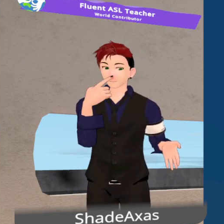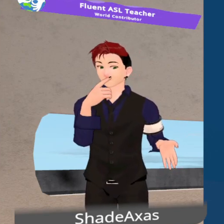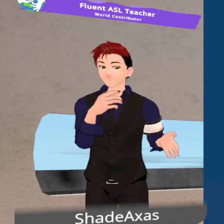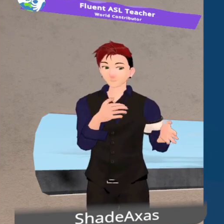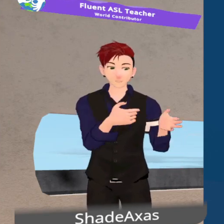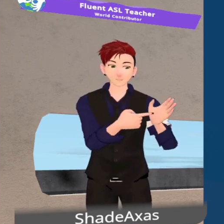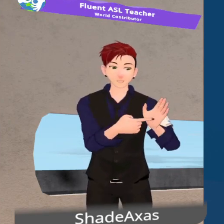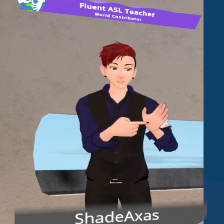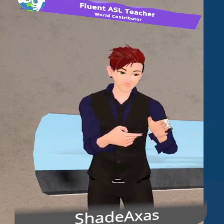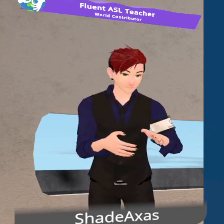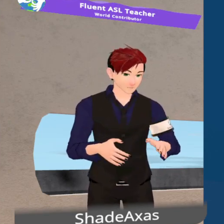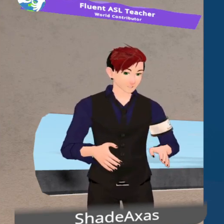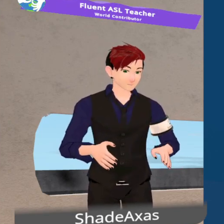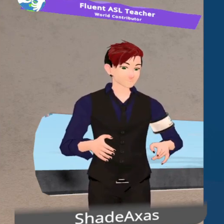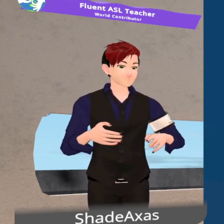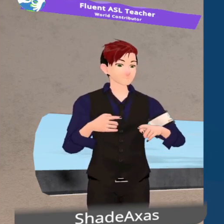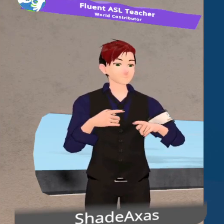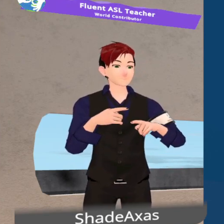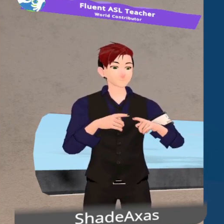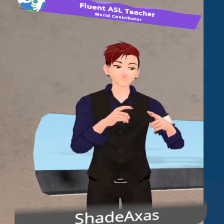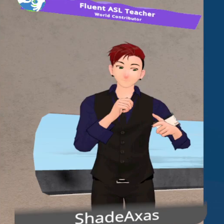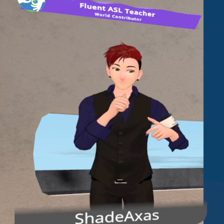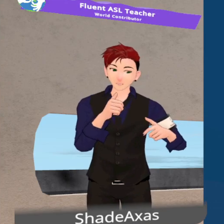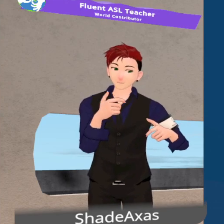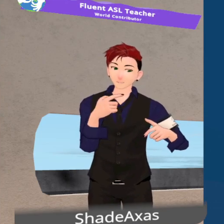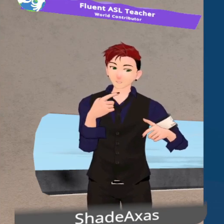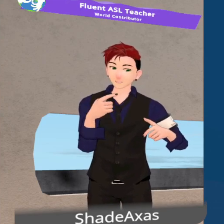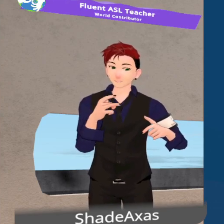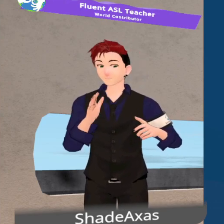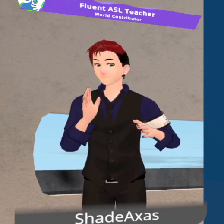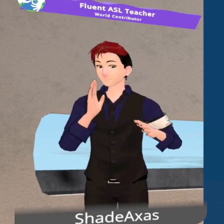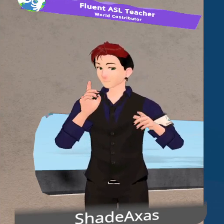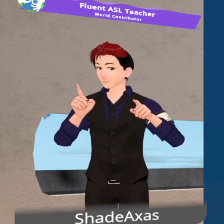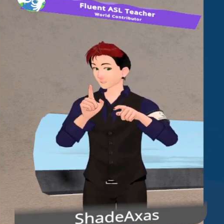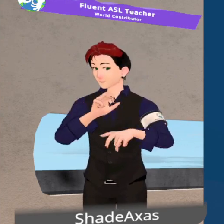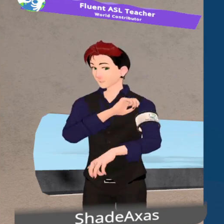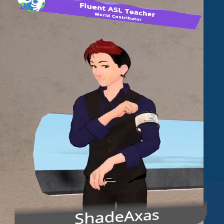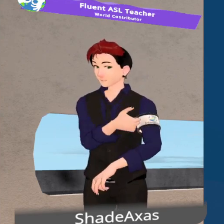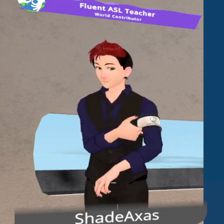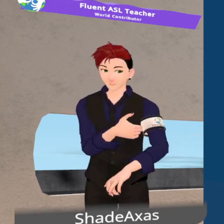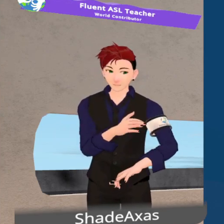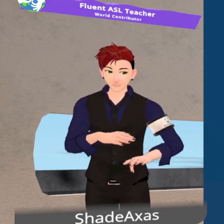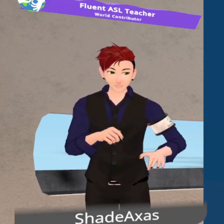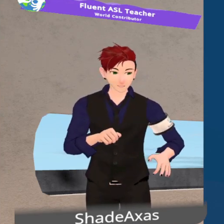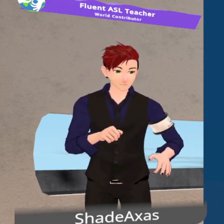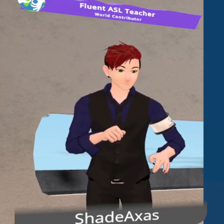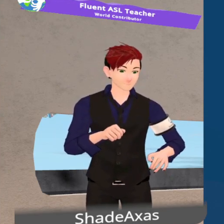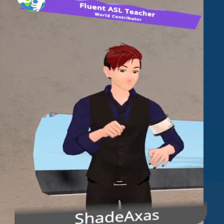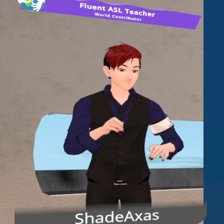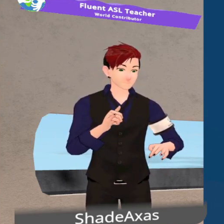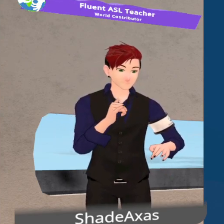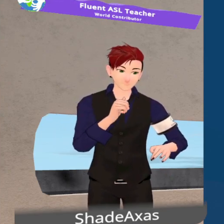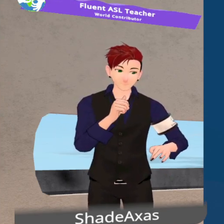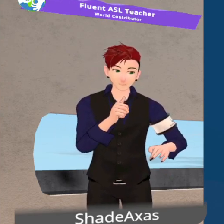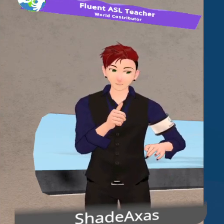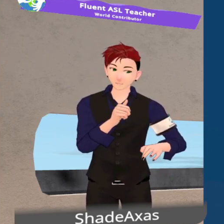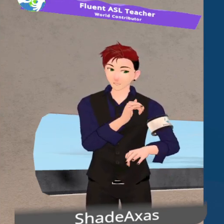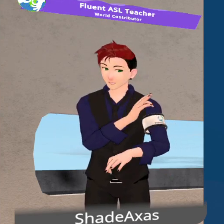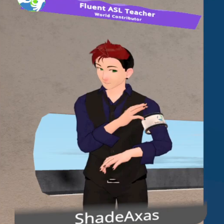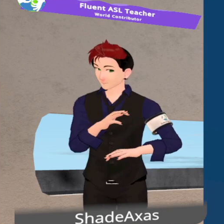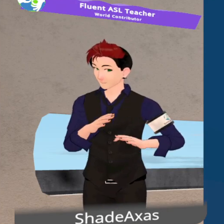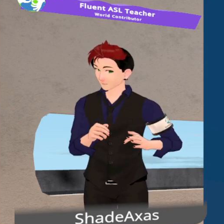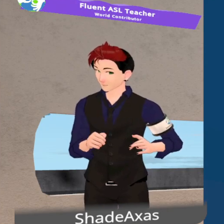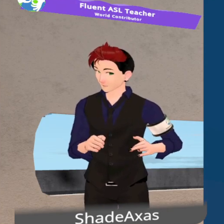fine. We don't mind. Show them. But don't speak as an authority on it if